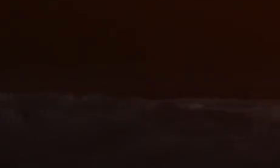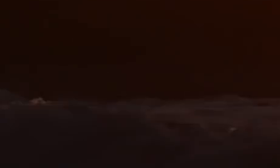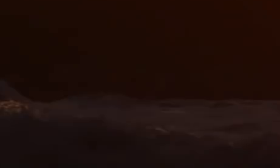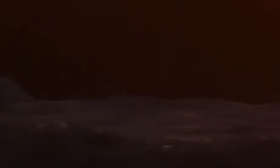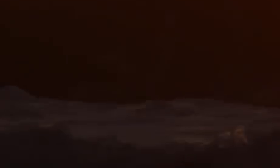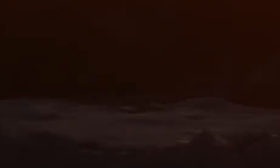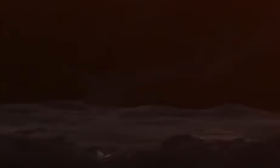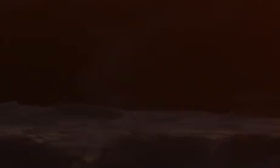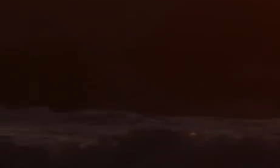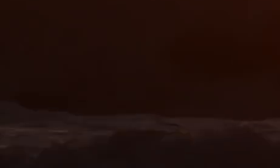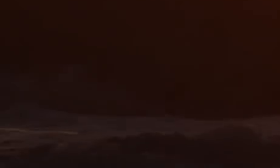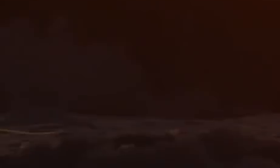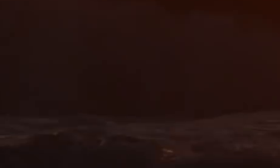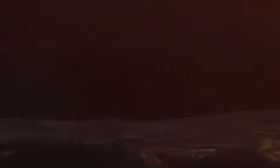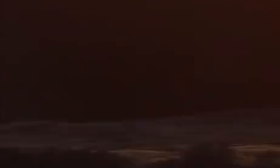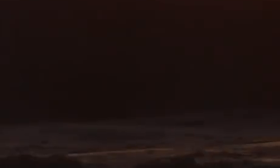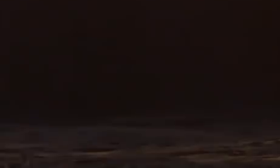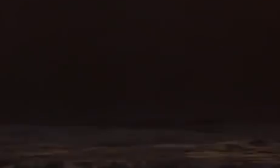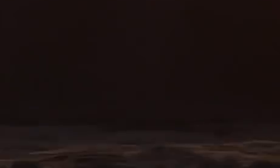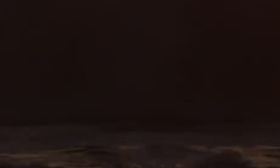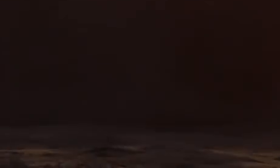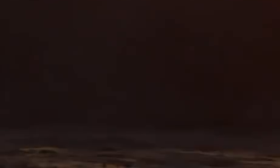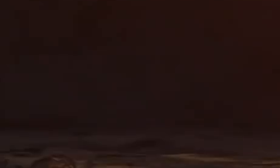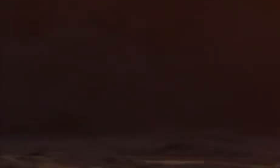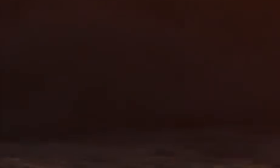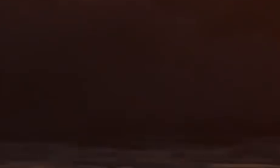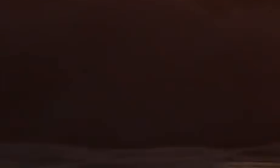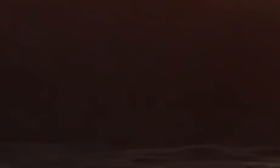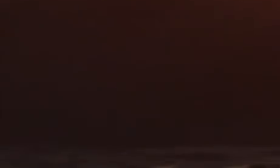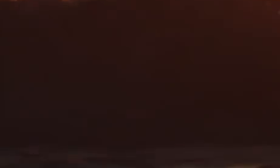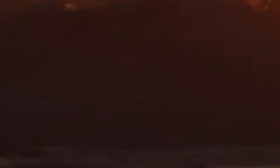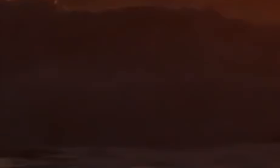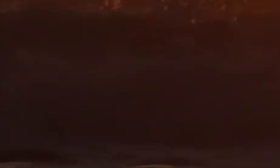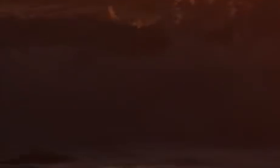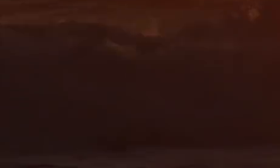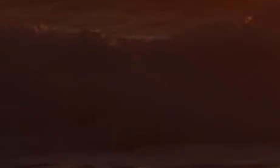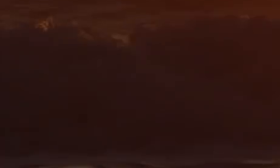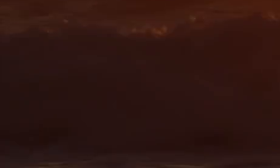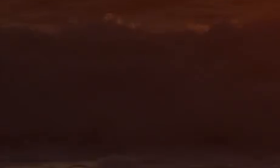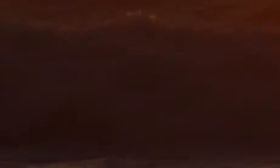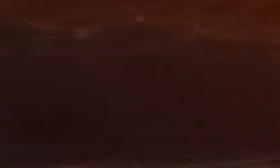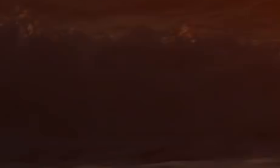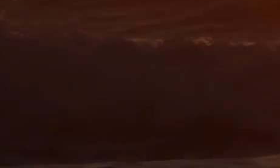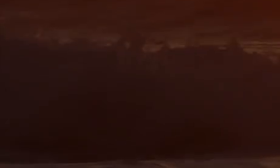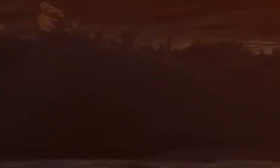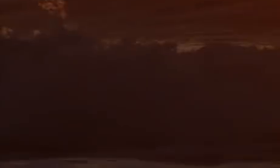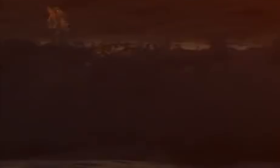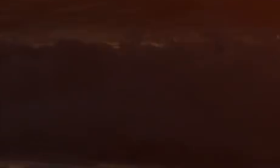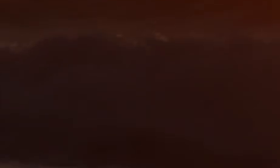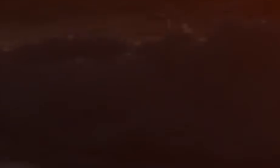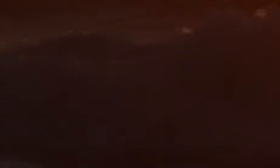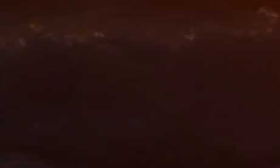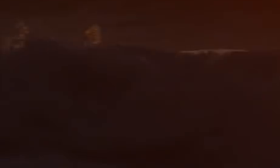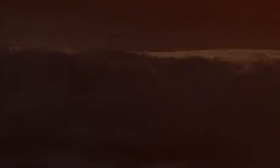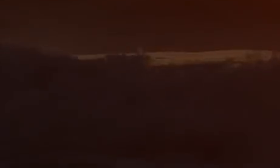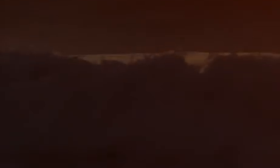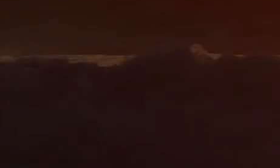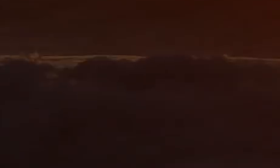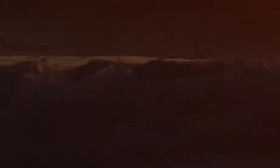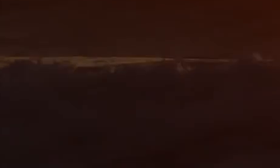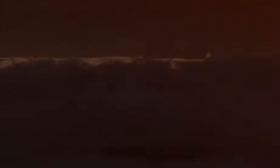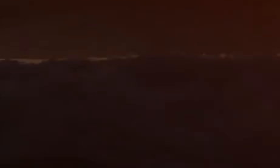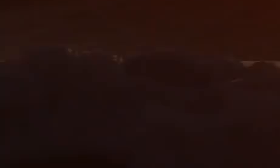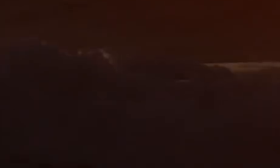Ya Ali, Ya Ali, Ya Ali. Call Ali, call